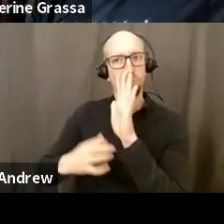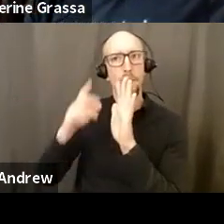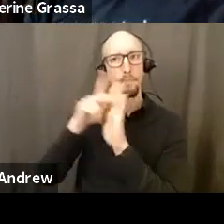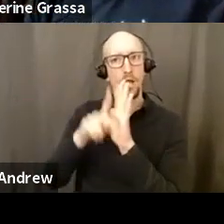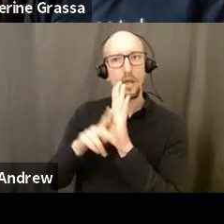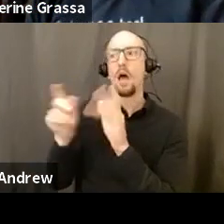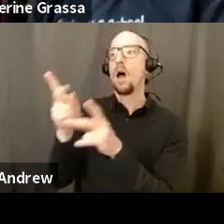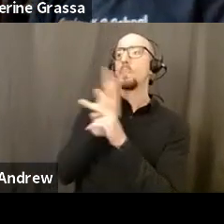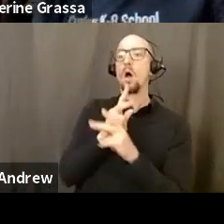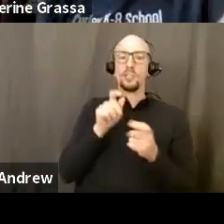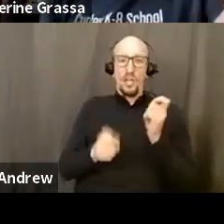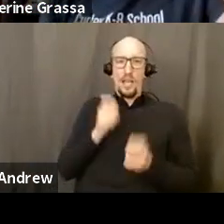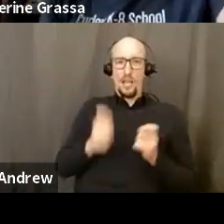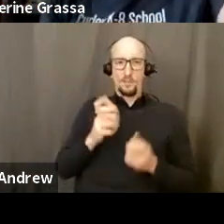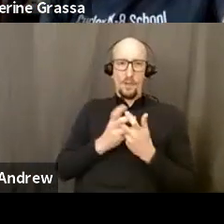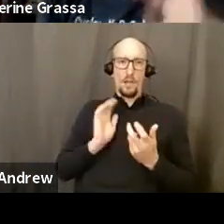Krager and then Dr. Tang.